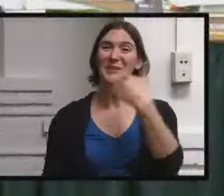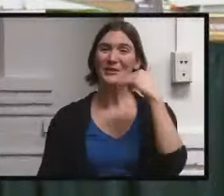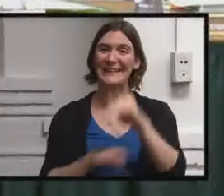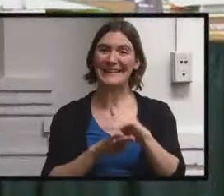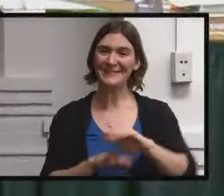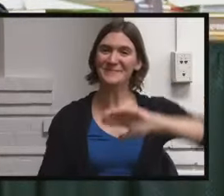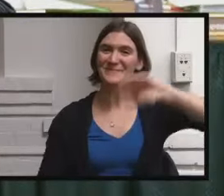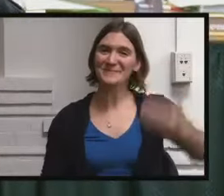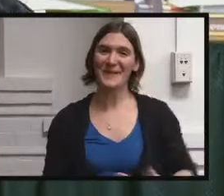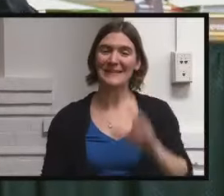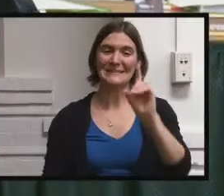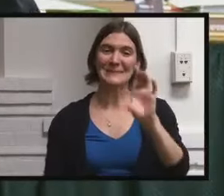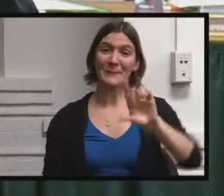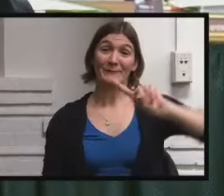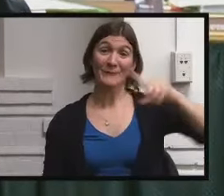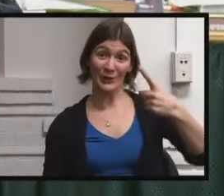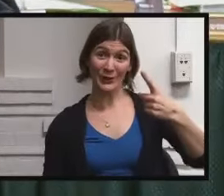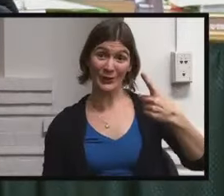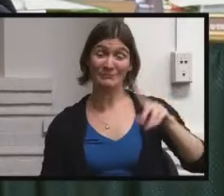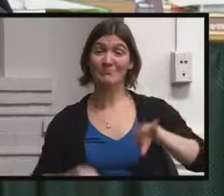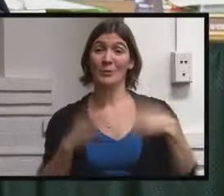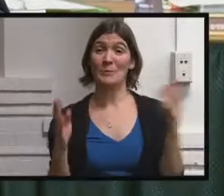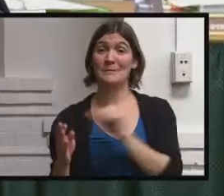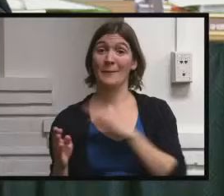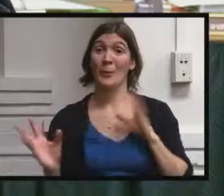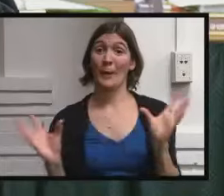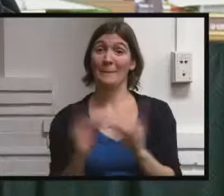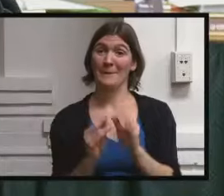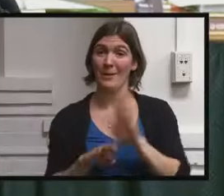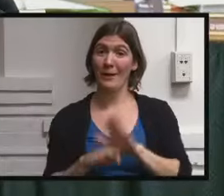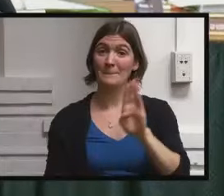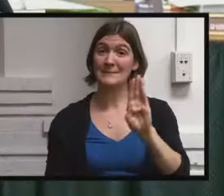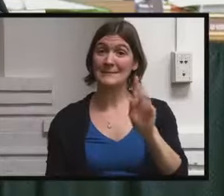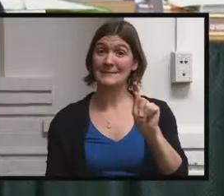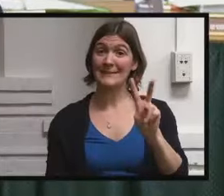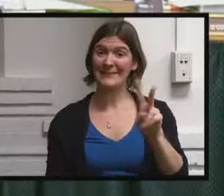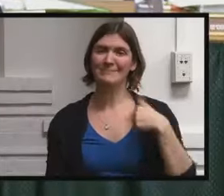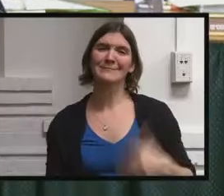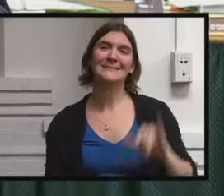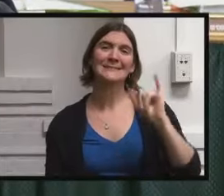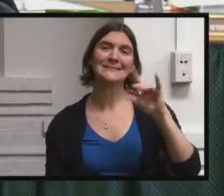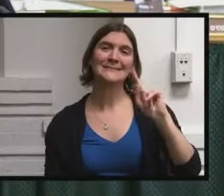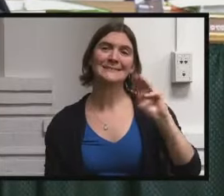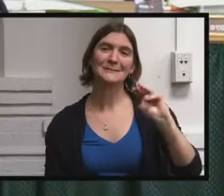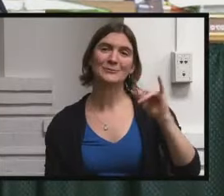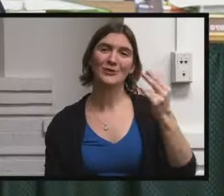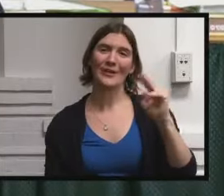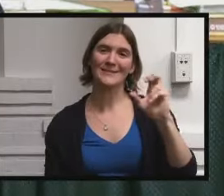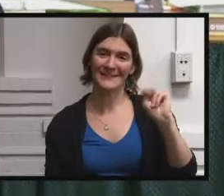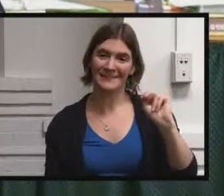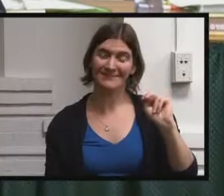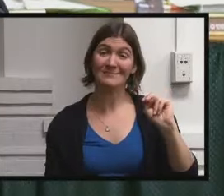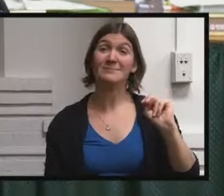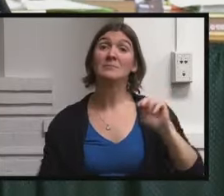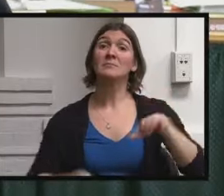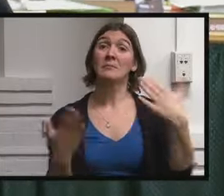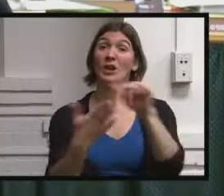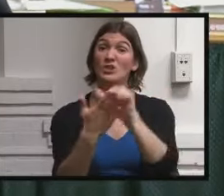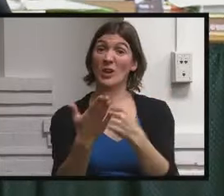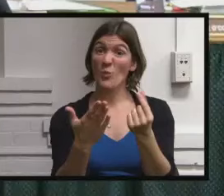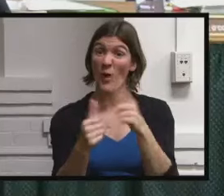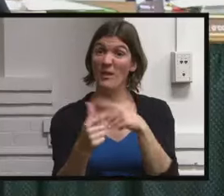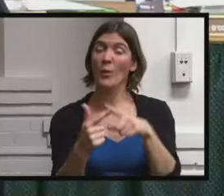Good evening and welcome to December. The Brattleboro Select Board is next here on BCTV. This is Tim Johnson. Tonight, the board acting as